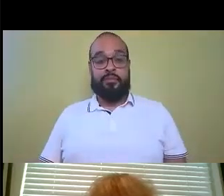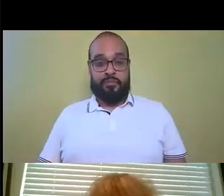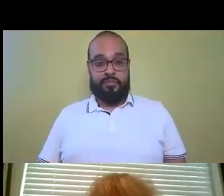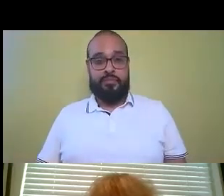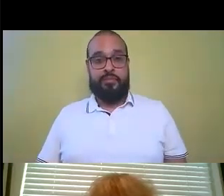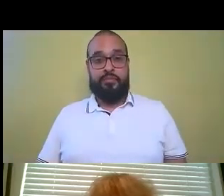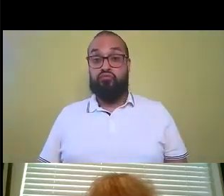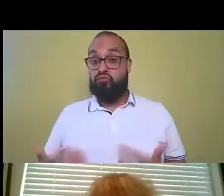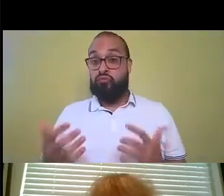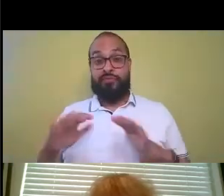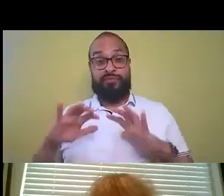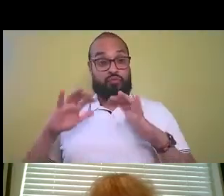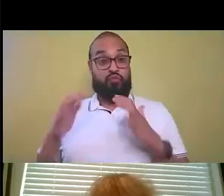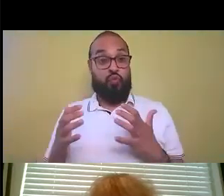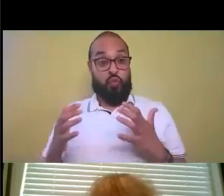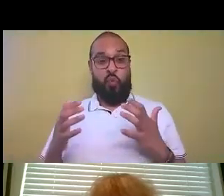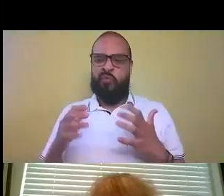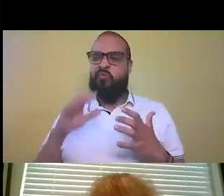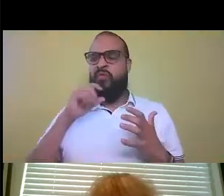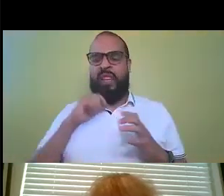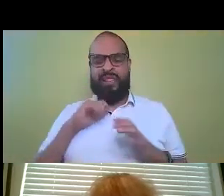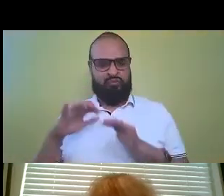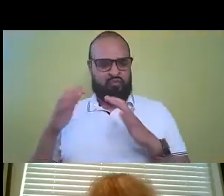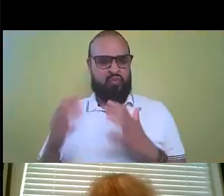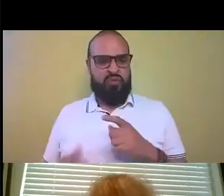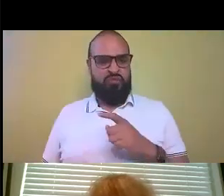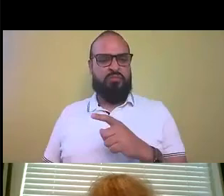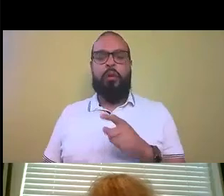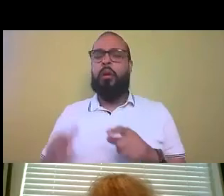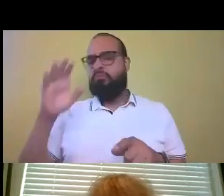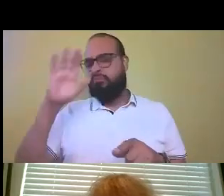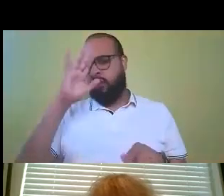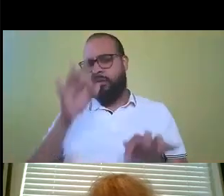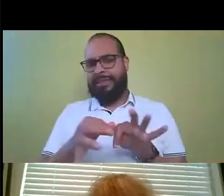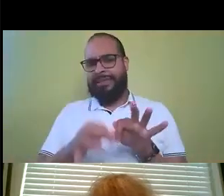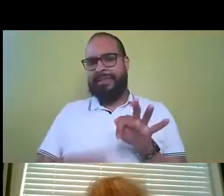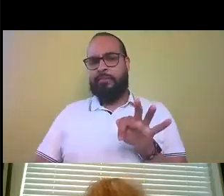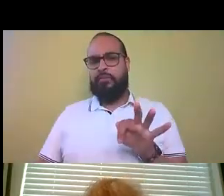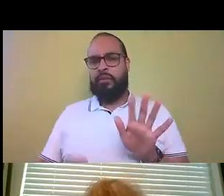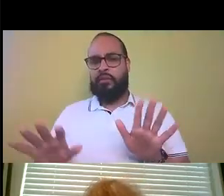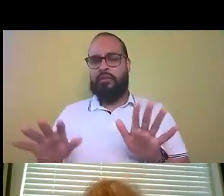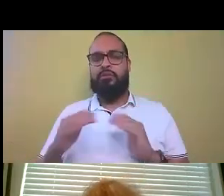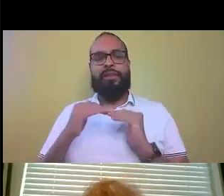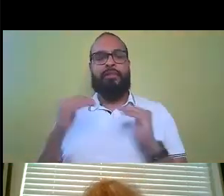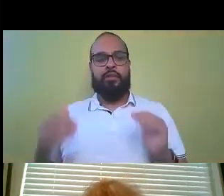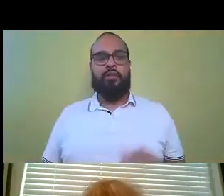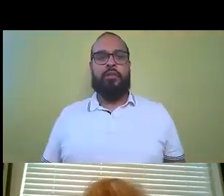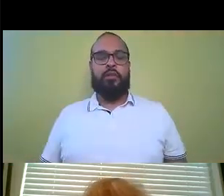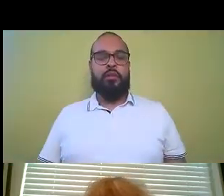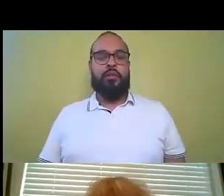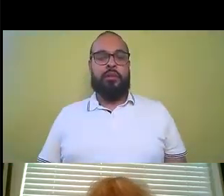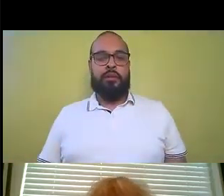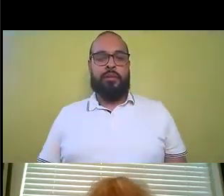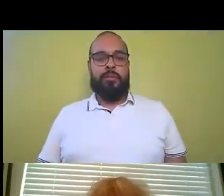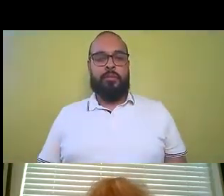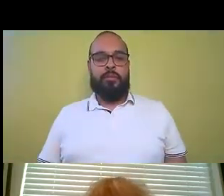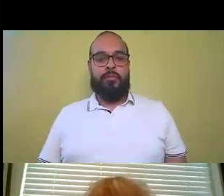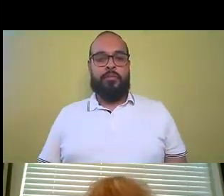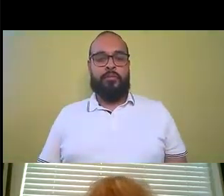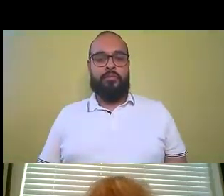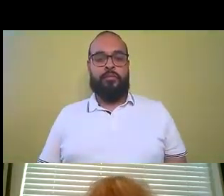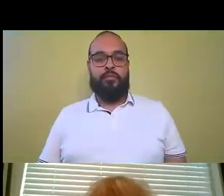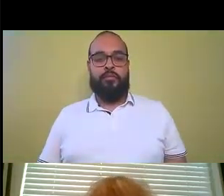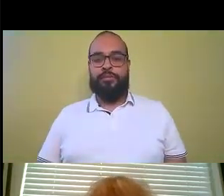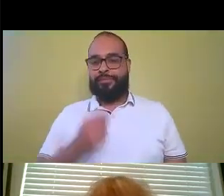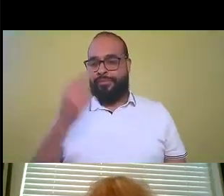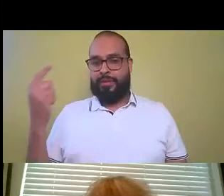the population, the age group we're talking about in the simplest terms. That just, it gets my engine high when